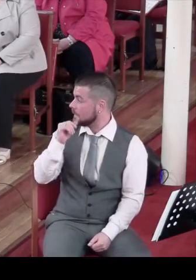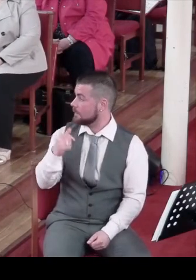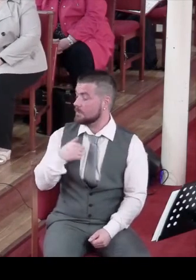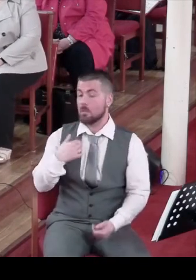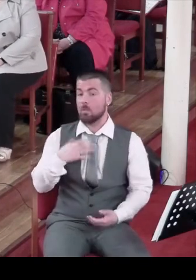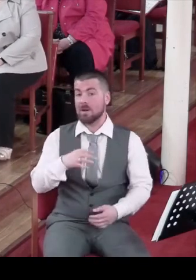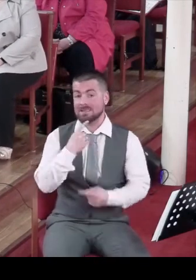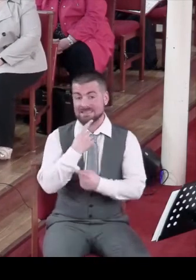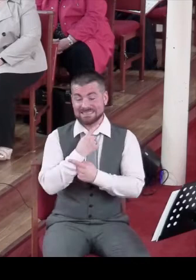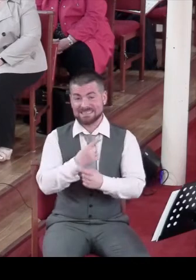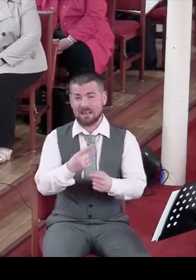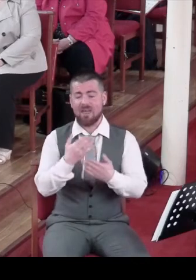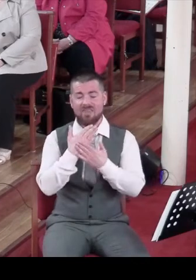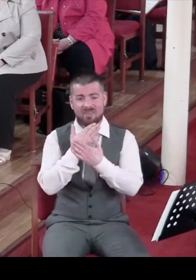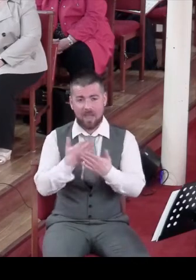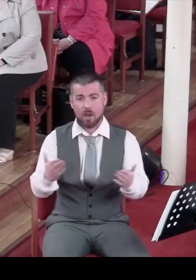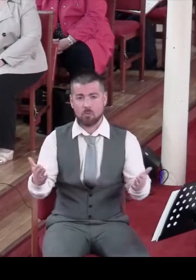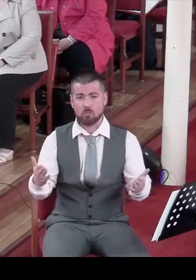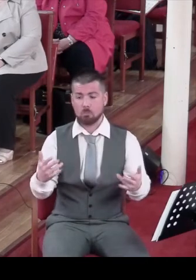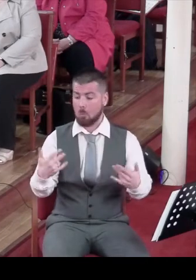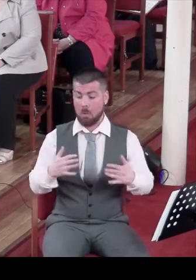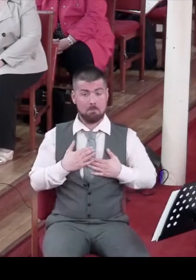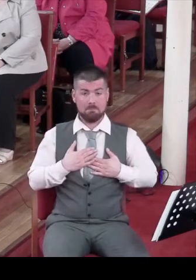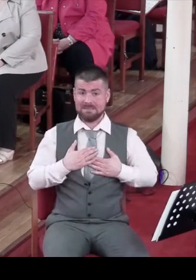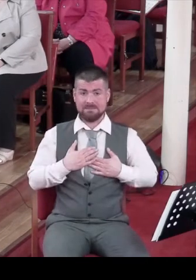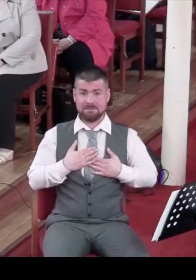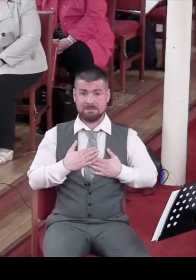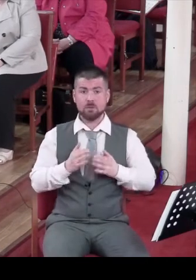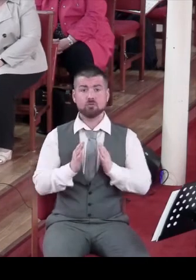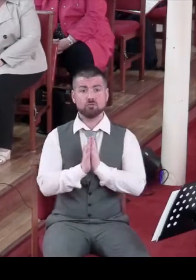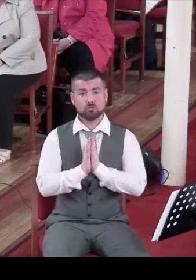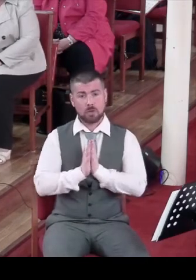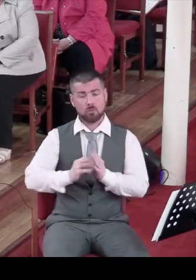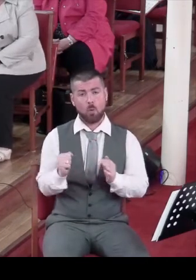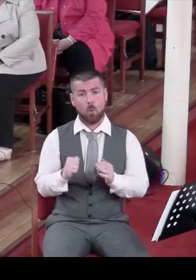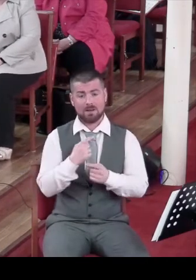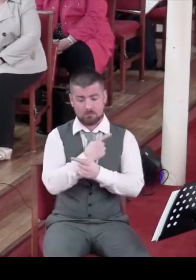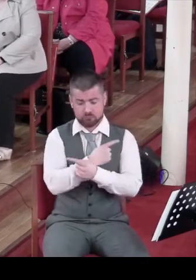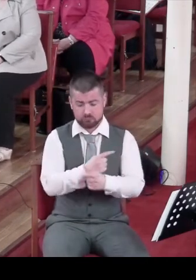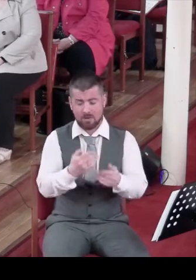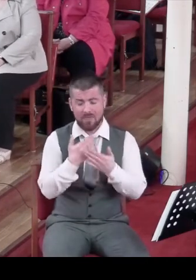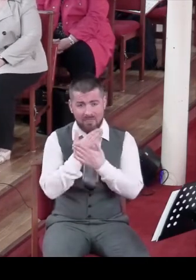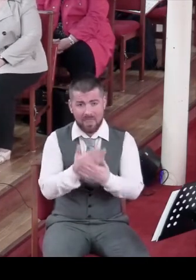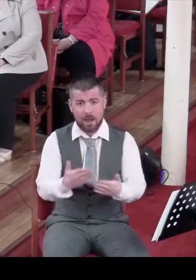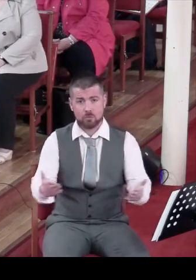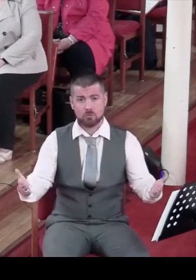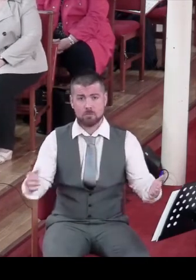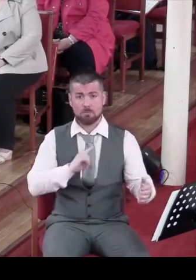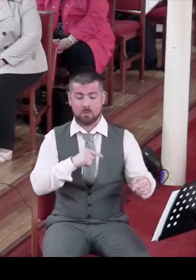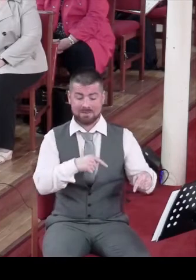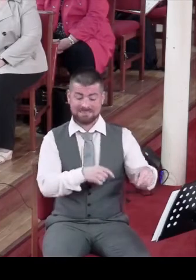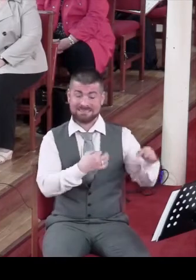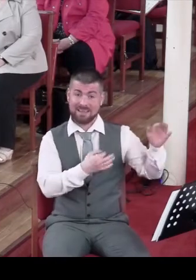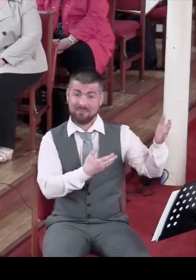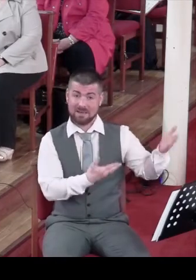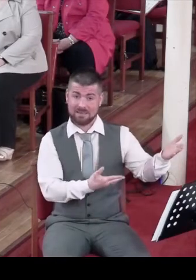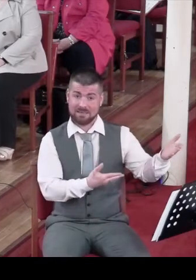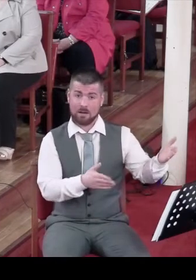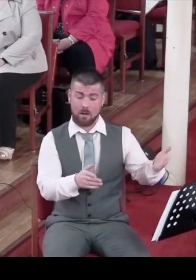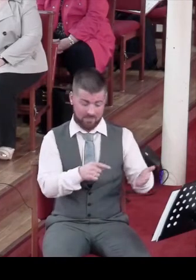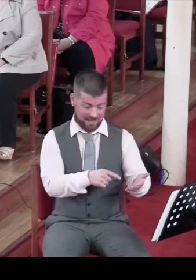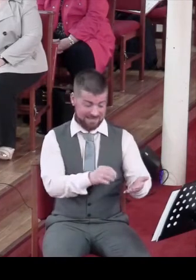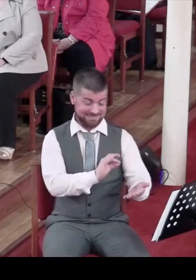thank you to you, and this is not me saying thank you, this is the Church of Scotland saying thank you because these certificates are all